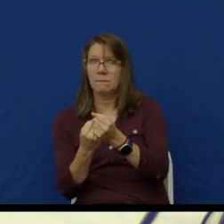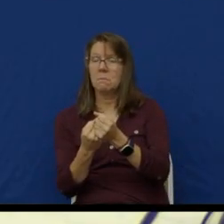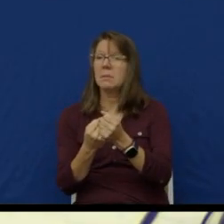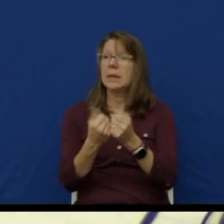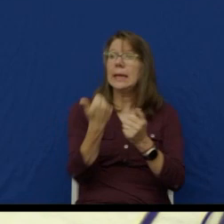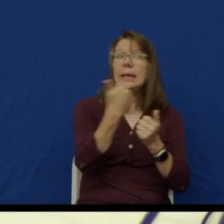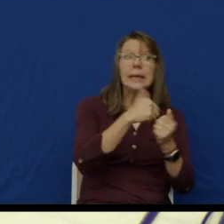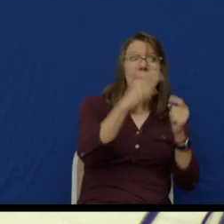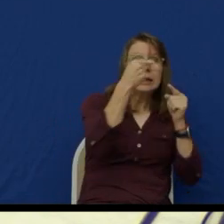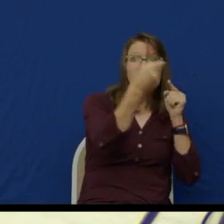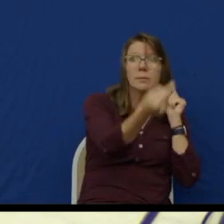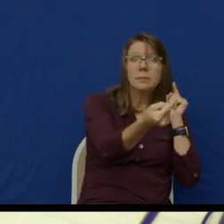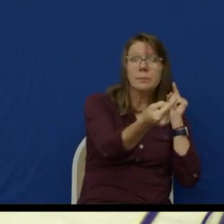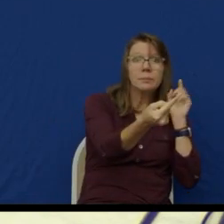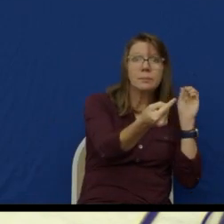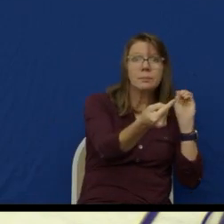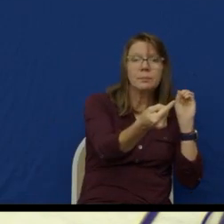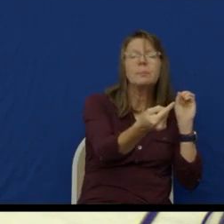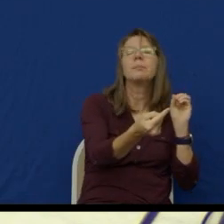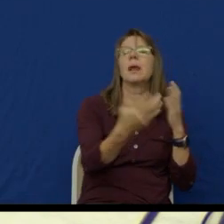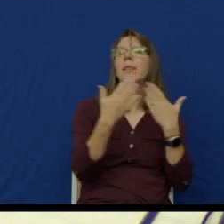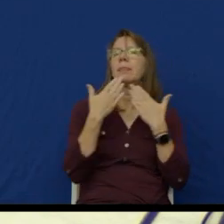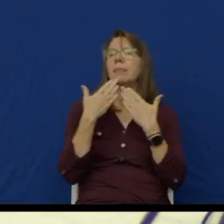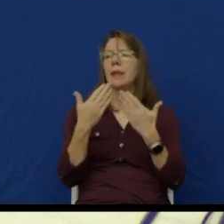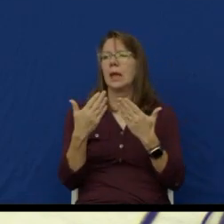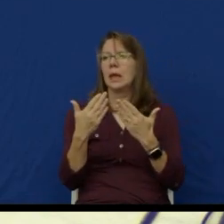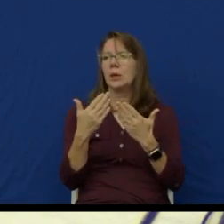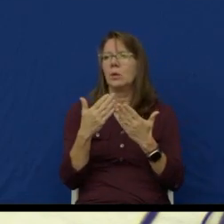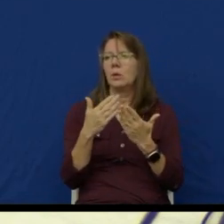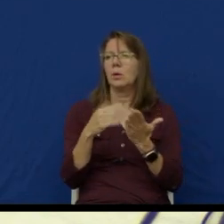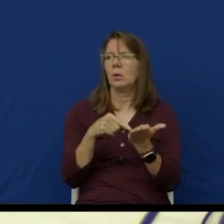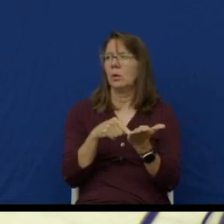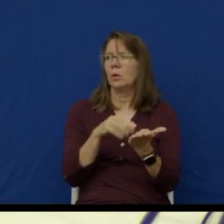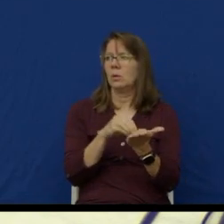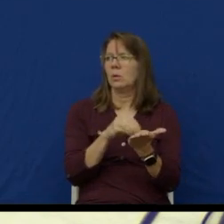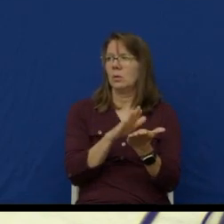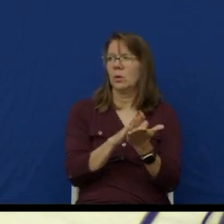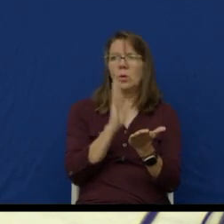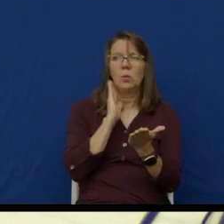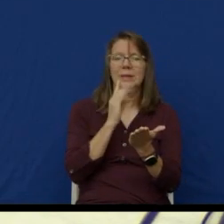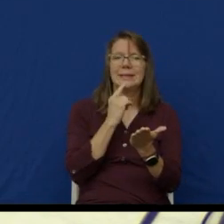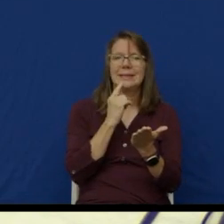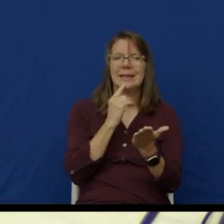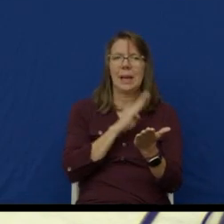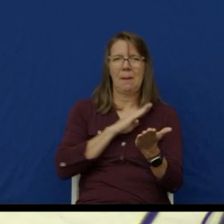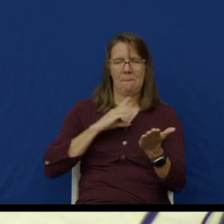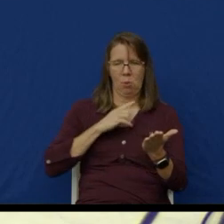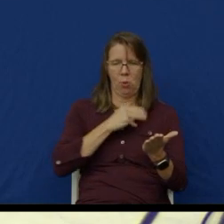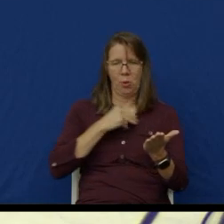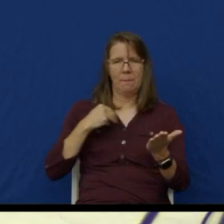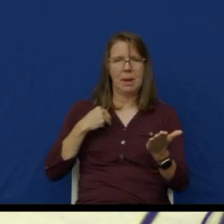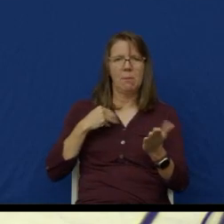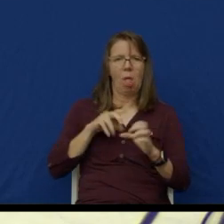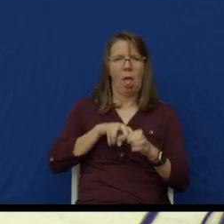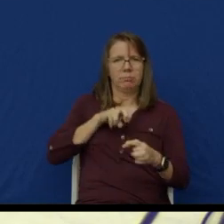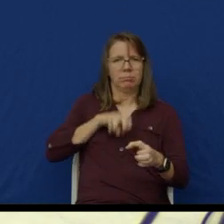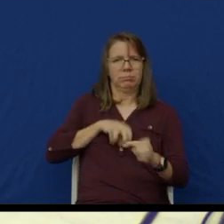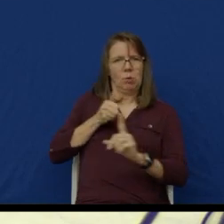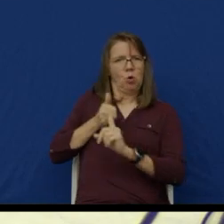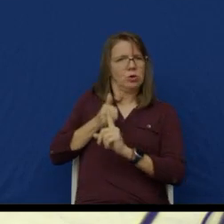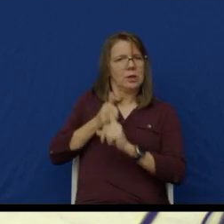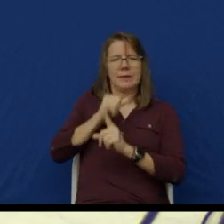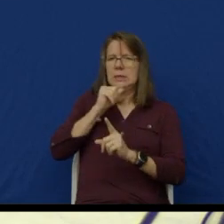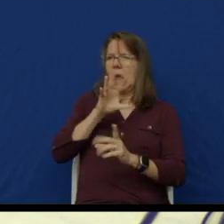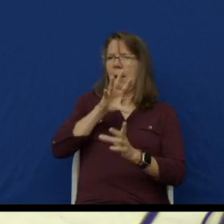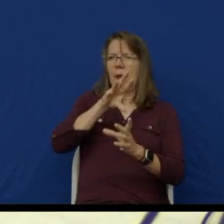opposition? Thank you. And the record will show that Board Member Woods recused, did not participate in this